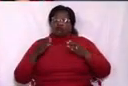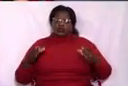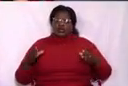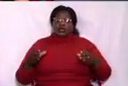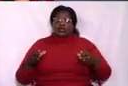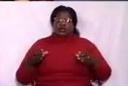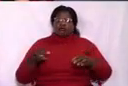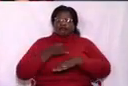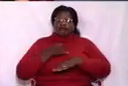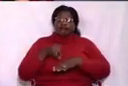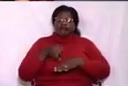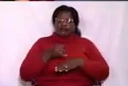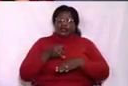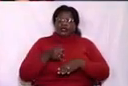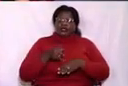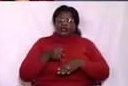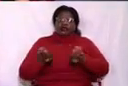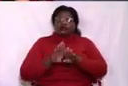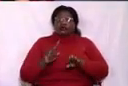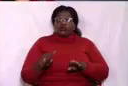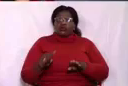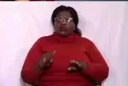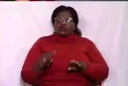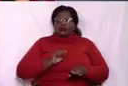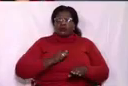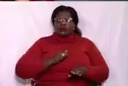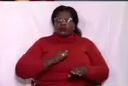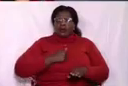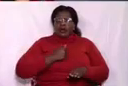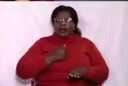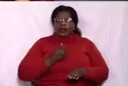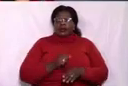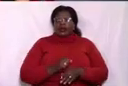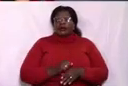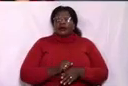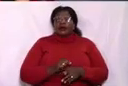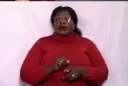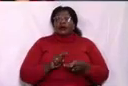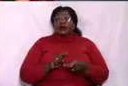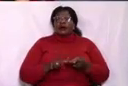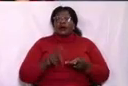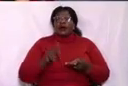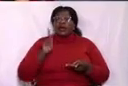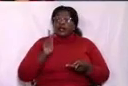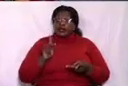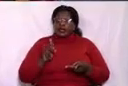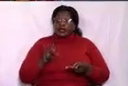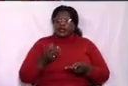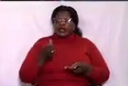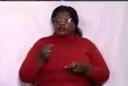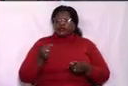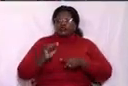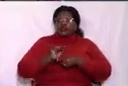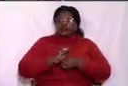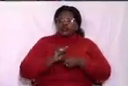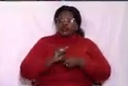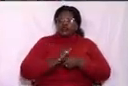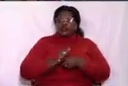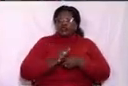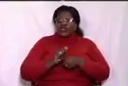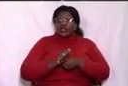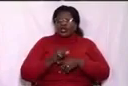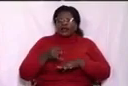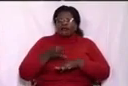manufacturing factory, and of course also have a training facility